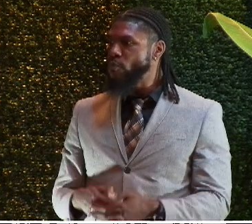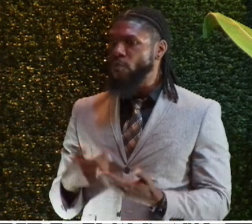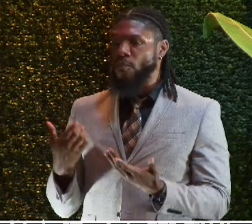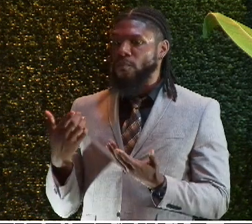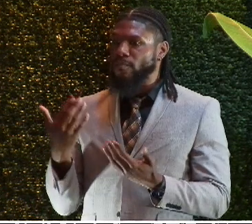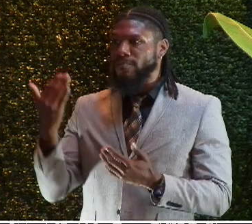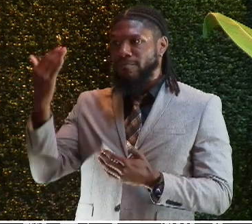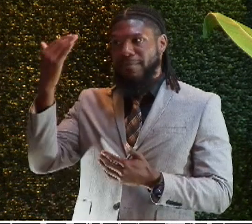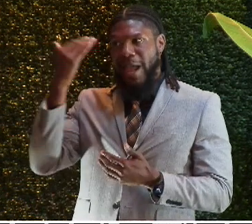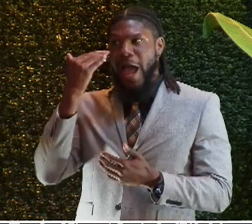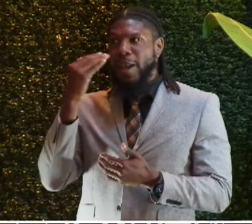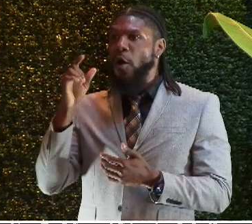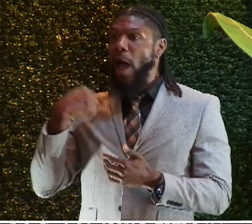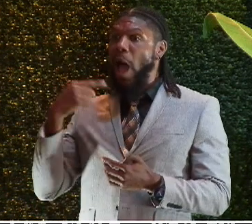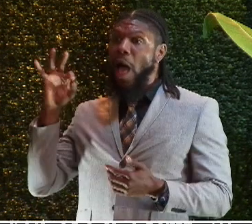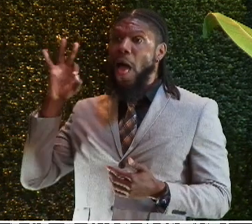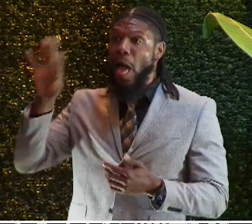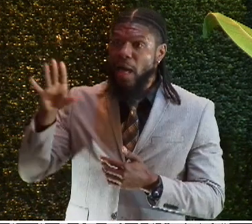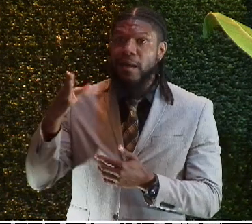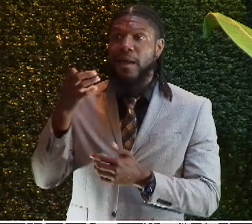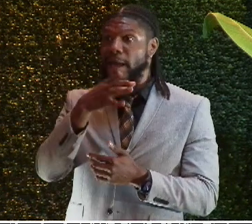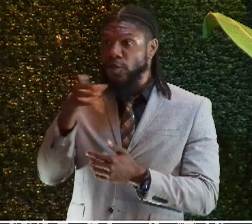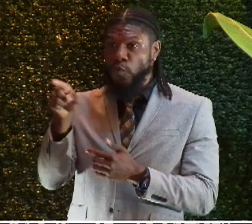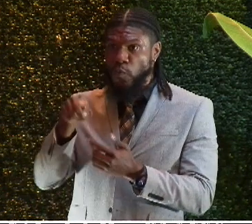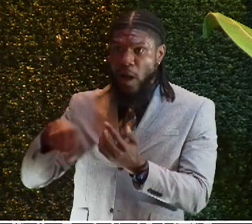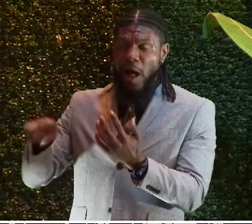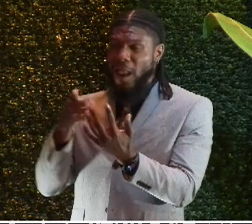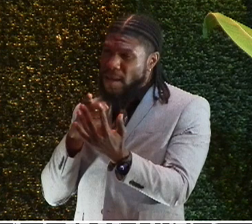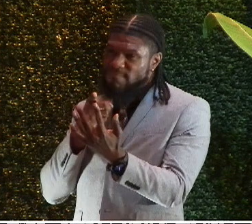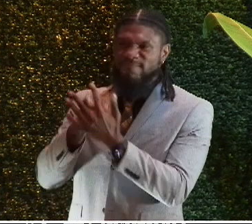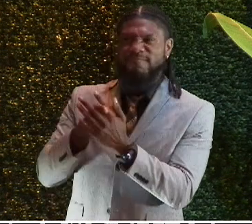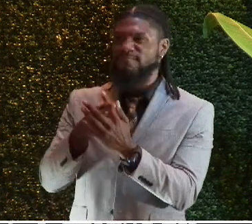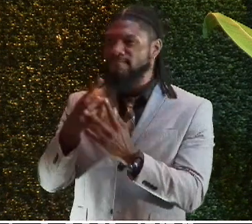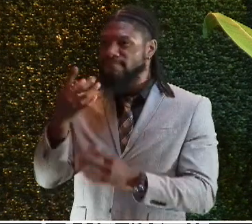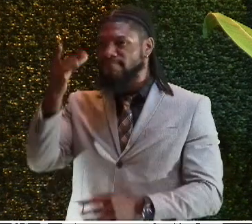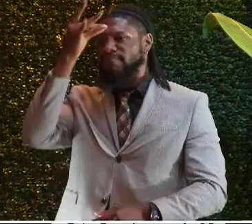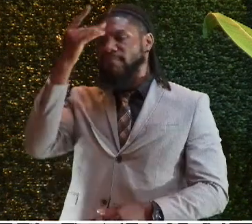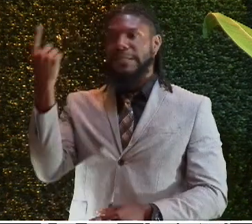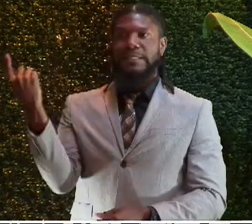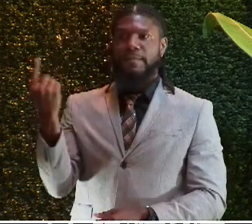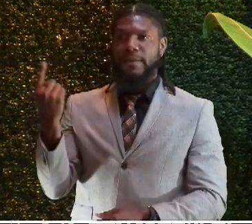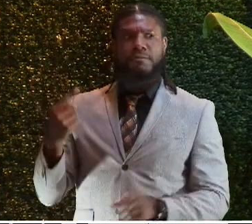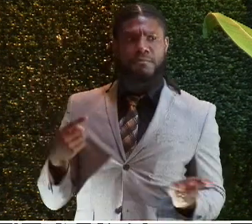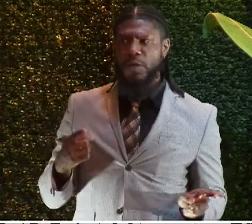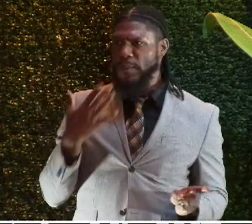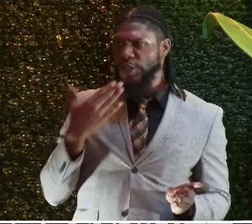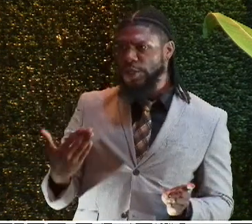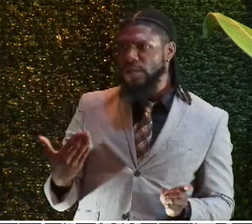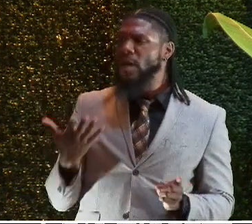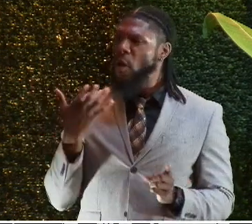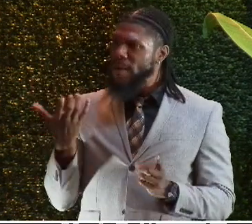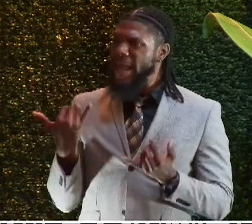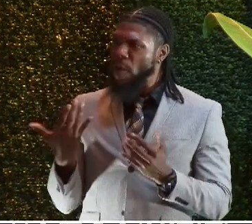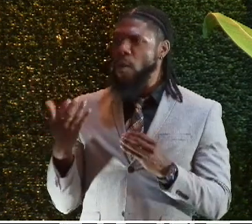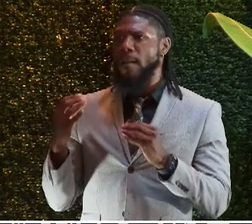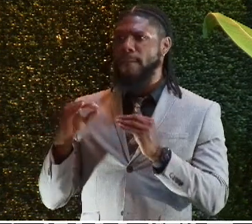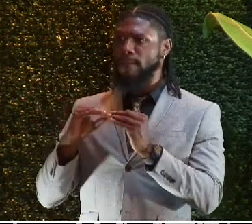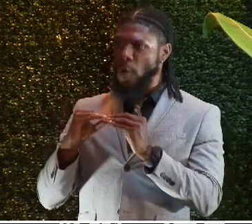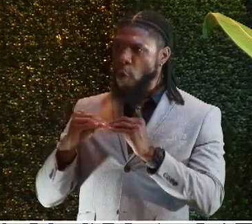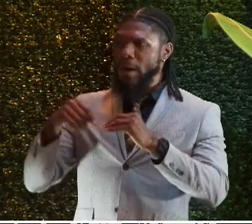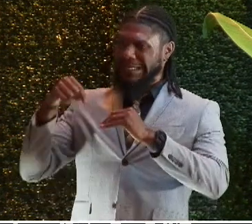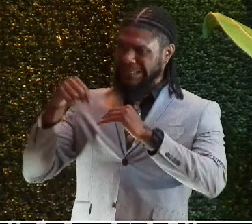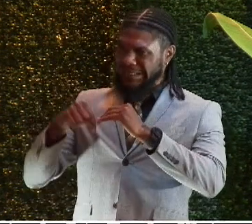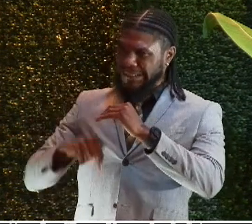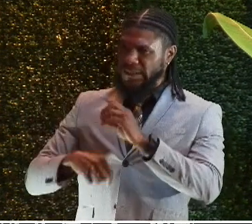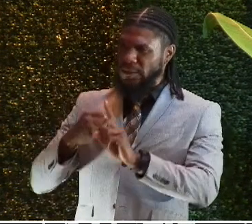y'all got something out of that. No, but it was good. It was good. I want us to go a little deeper here, right? So you're talking